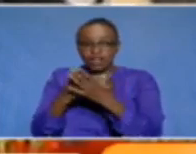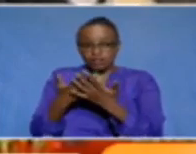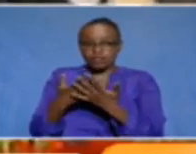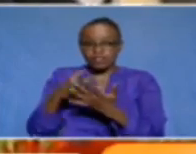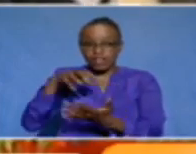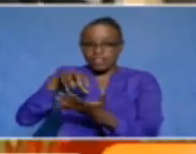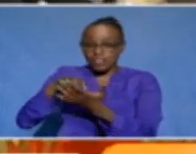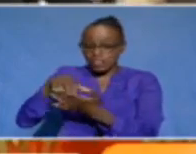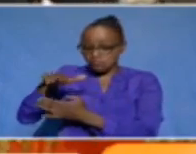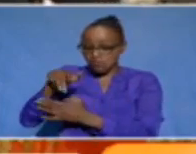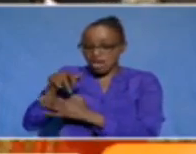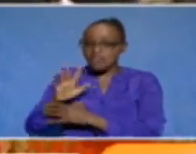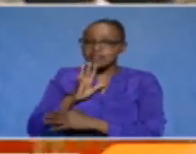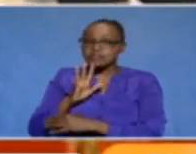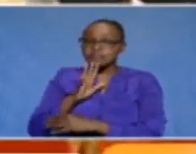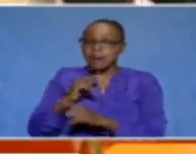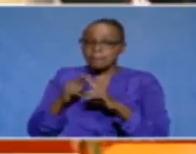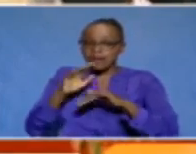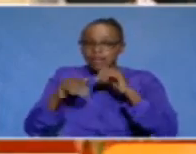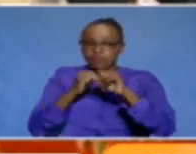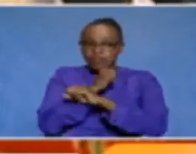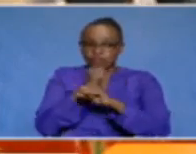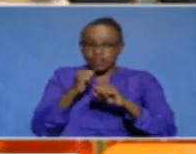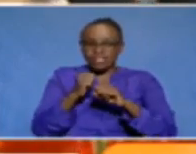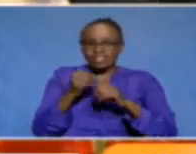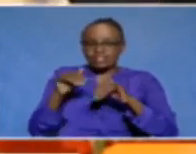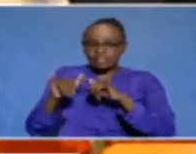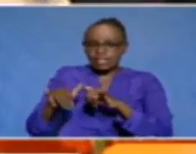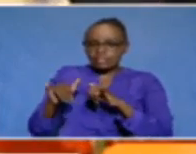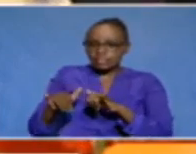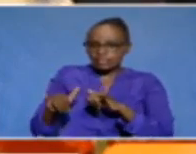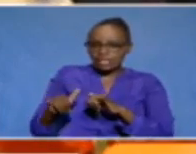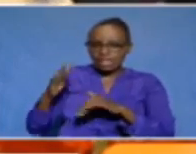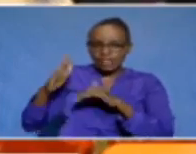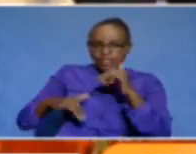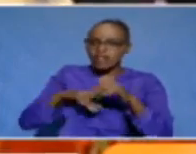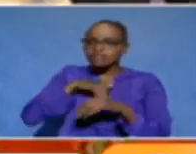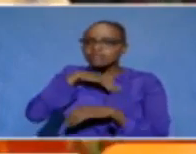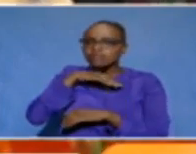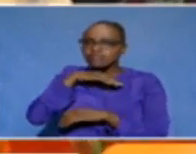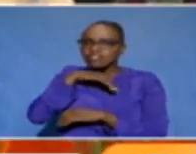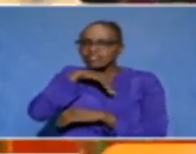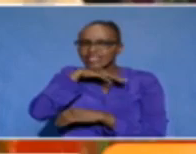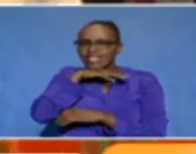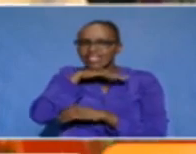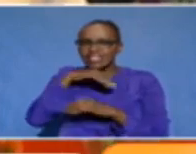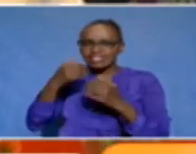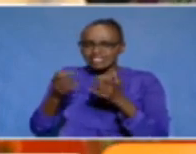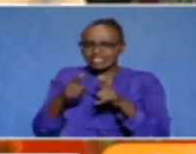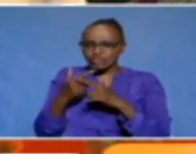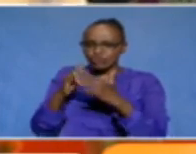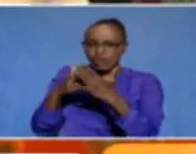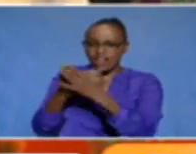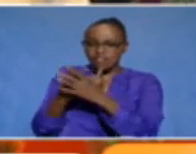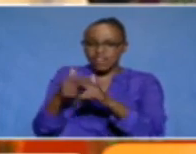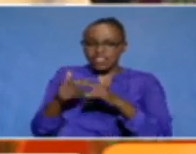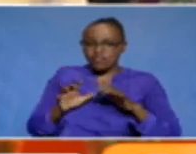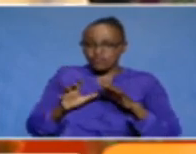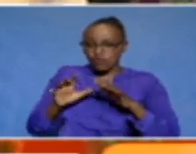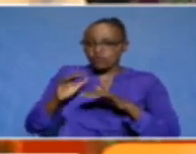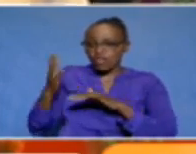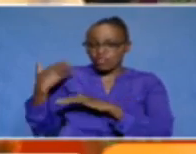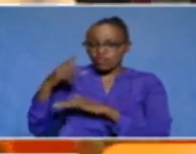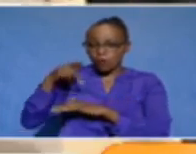podium. However, the DP's speech lasted longer than the time Odinga needed to arrive to the podium, forcing the former